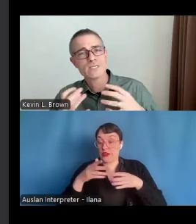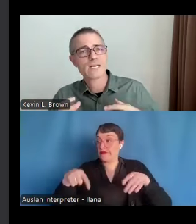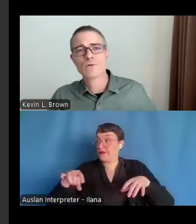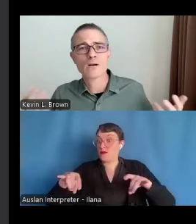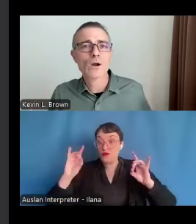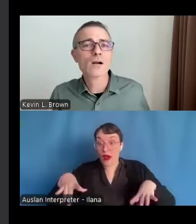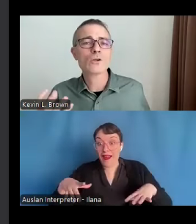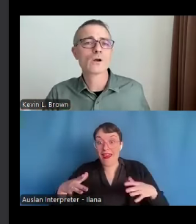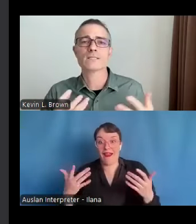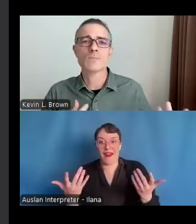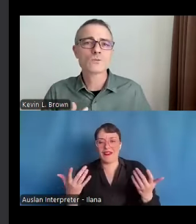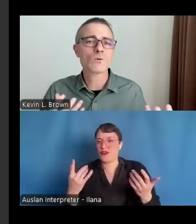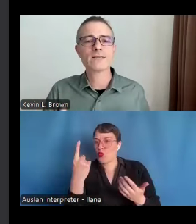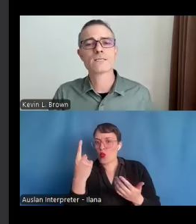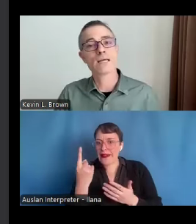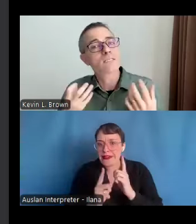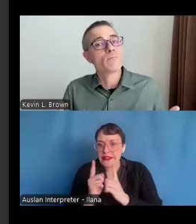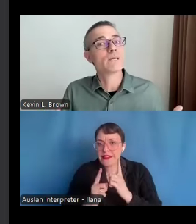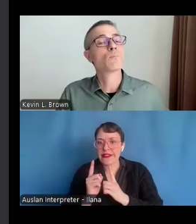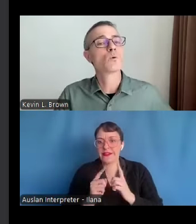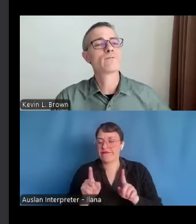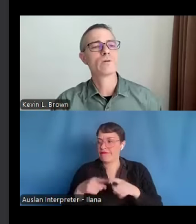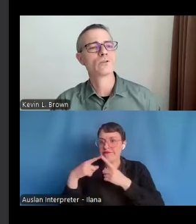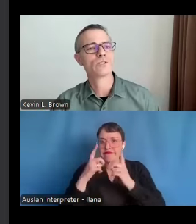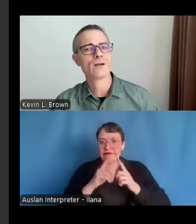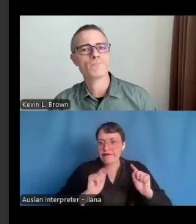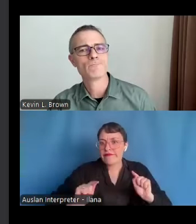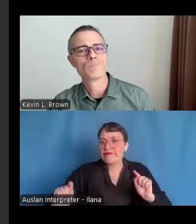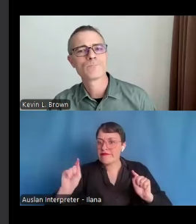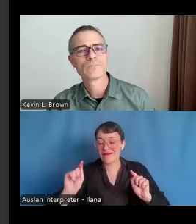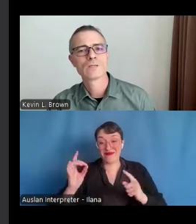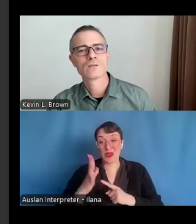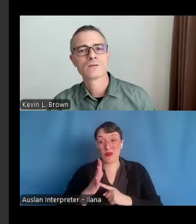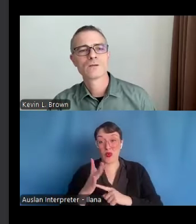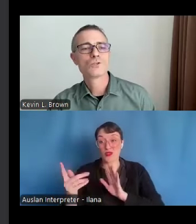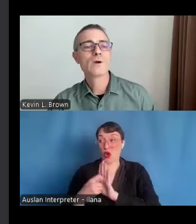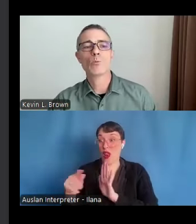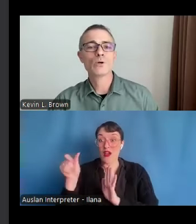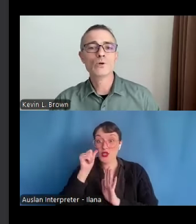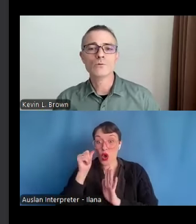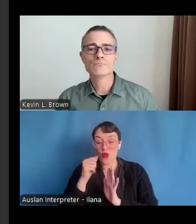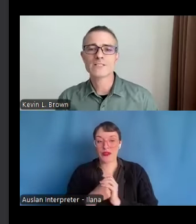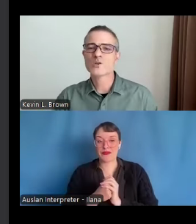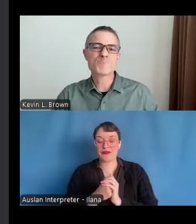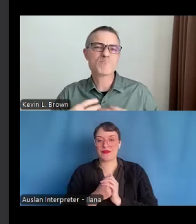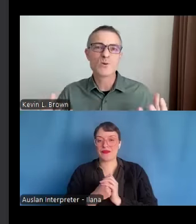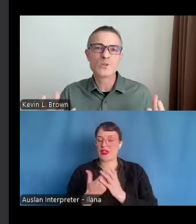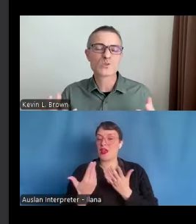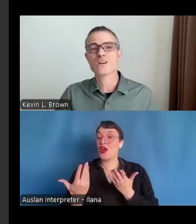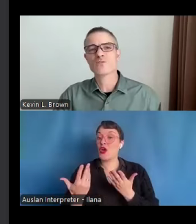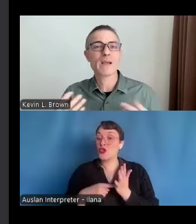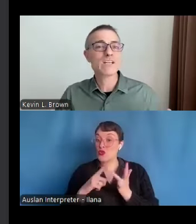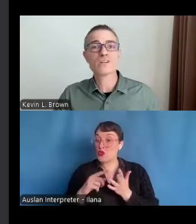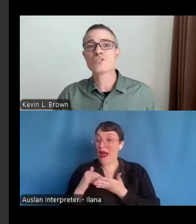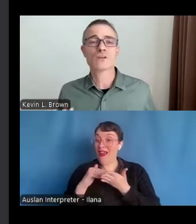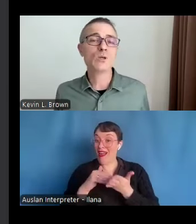single city, right? Where are you working? Is it multiple places? That's something important for donors to know. To help who? These are the people you